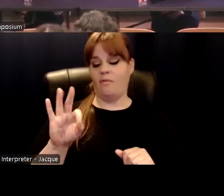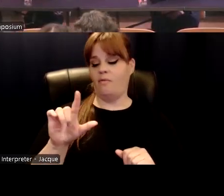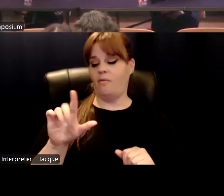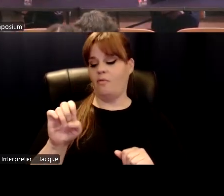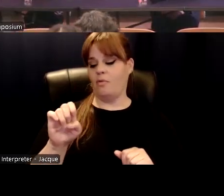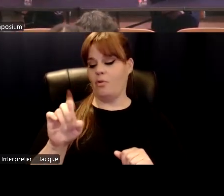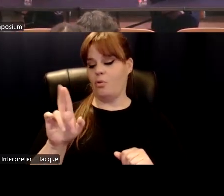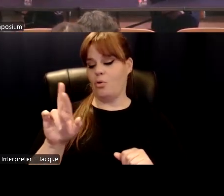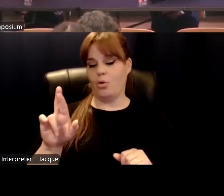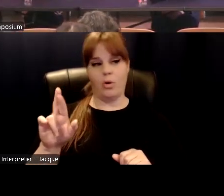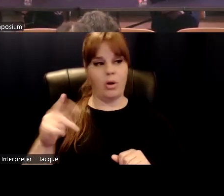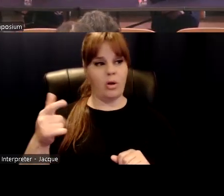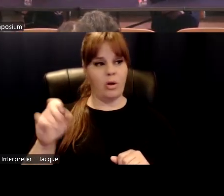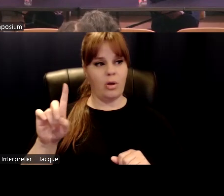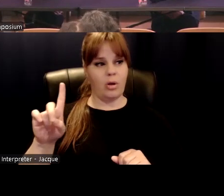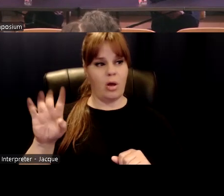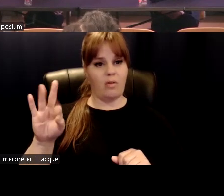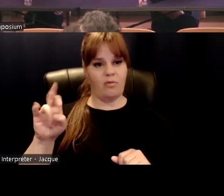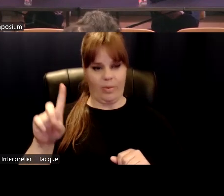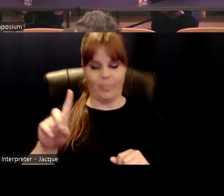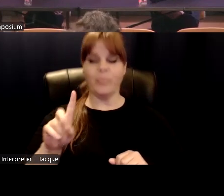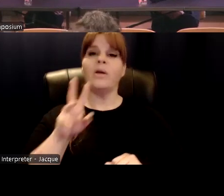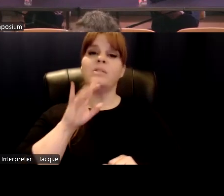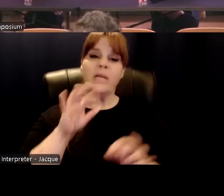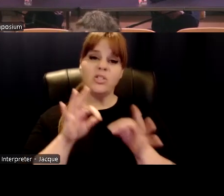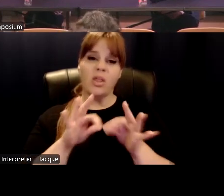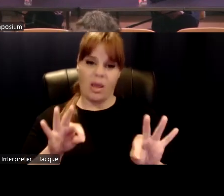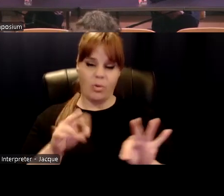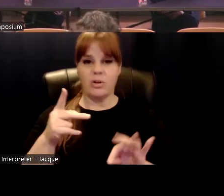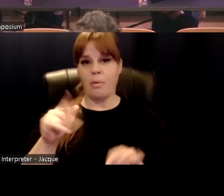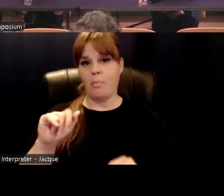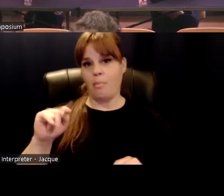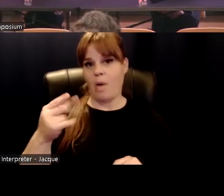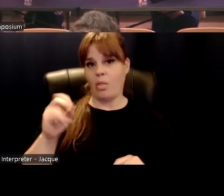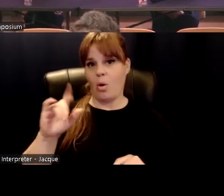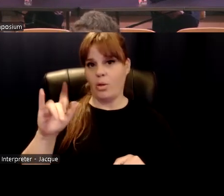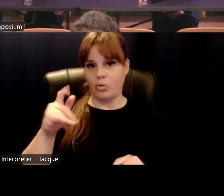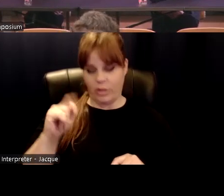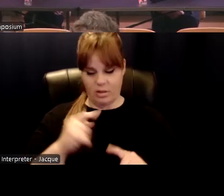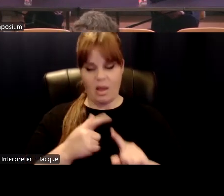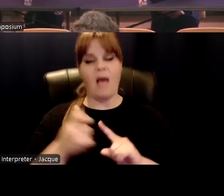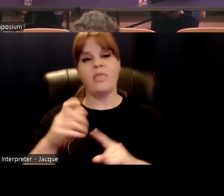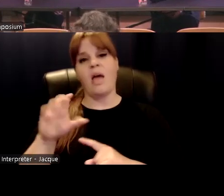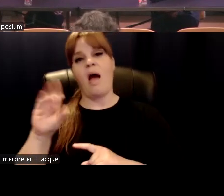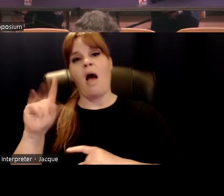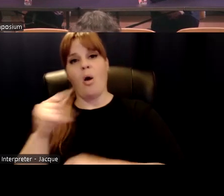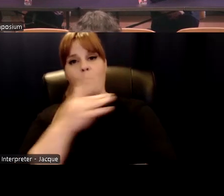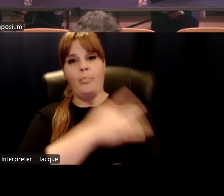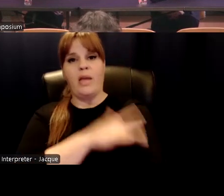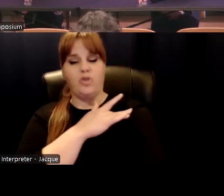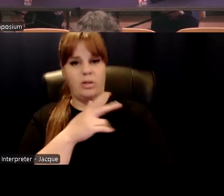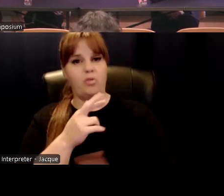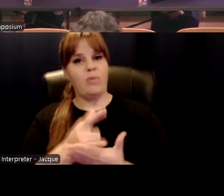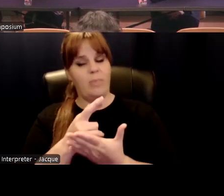Fleur is a speech-language pathologist at the Comprehensive Outpatient Rehabilitation Program at Harborview